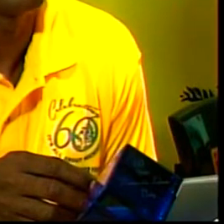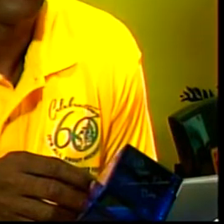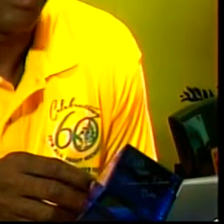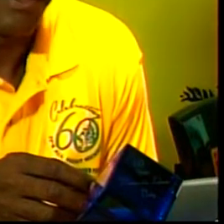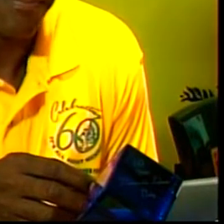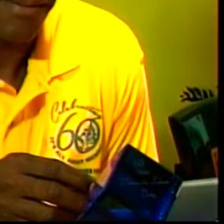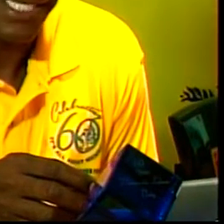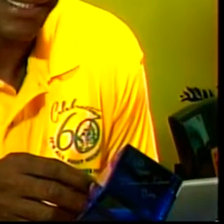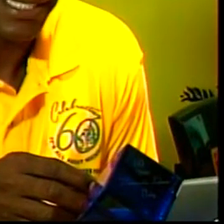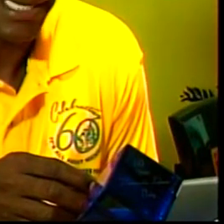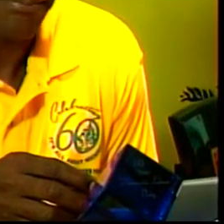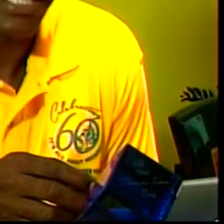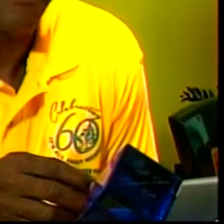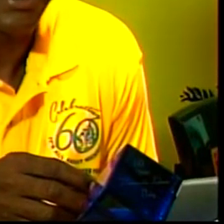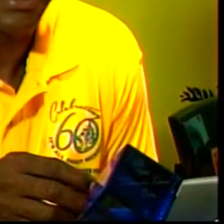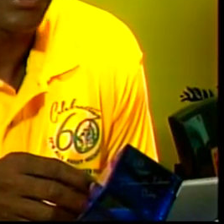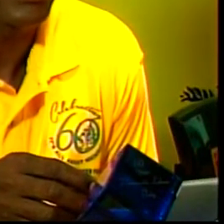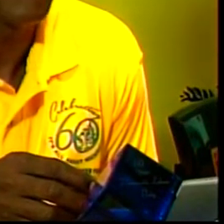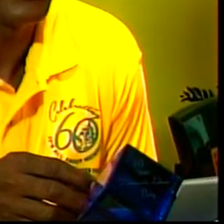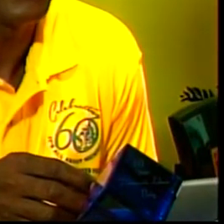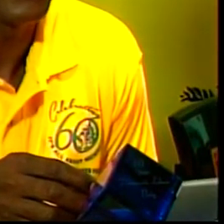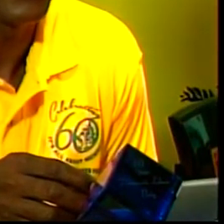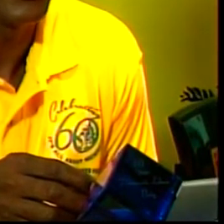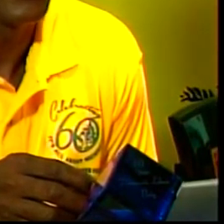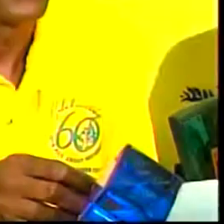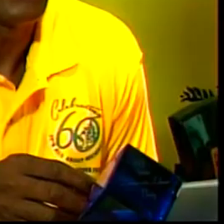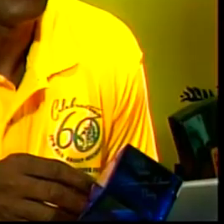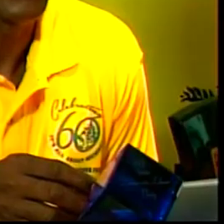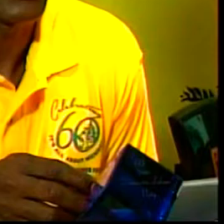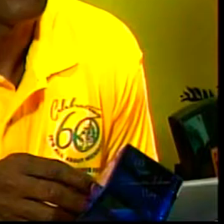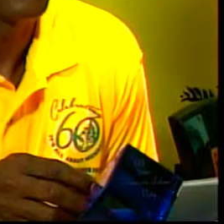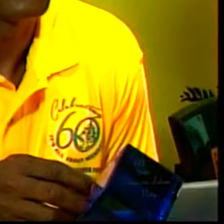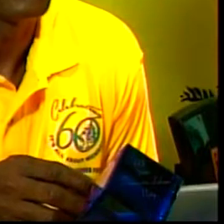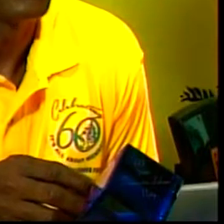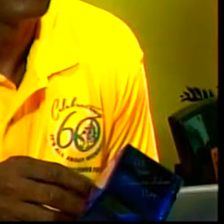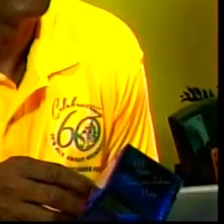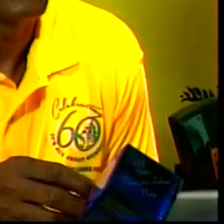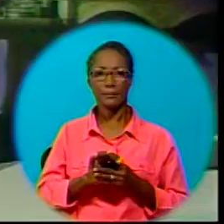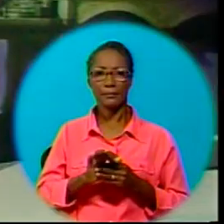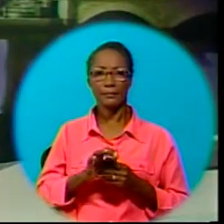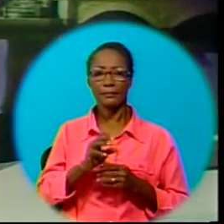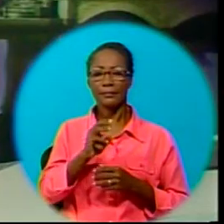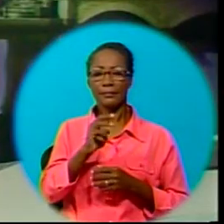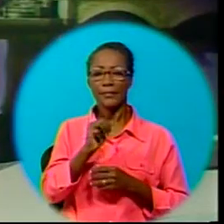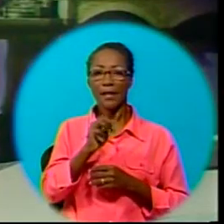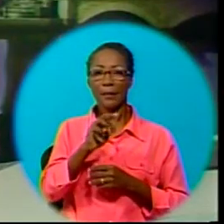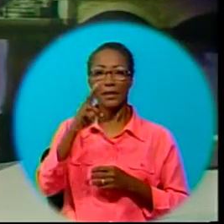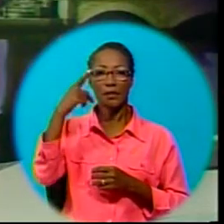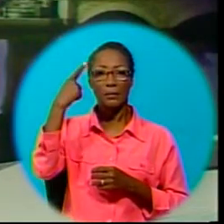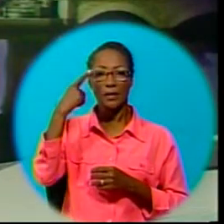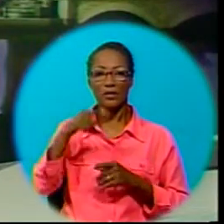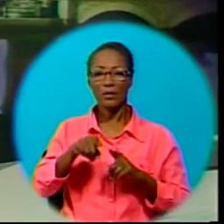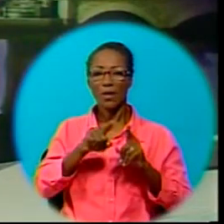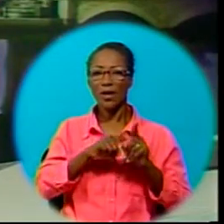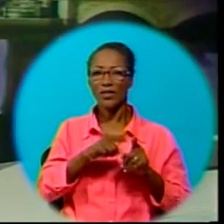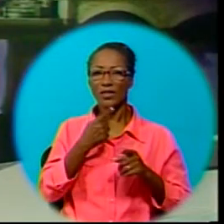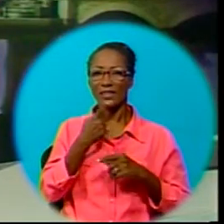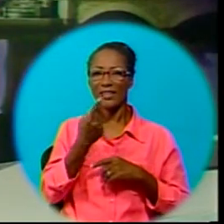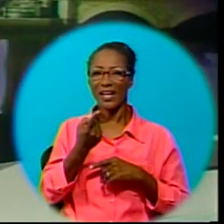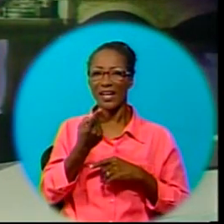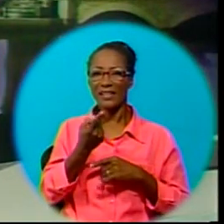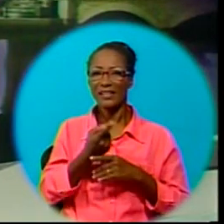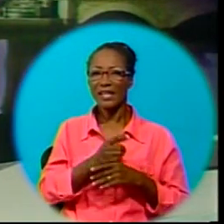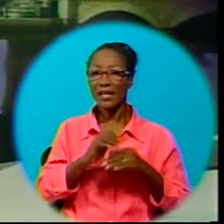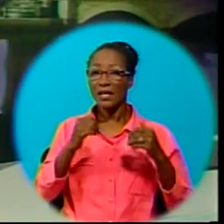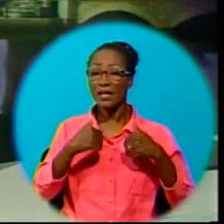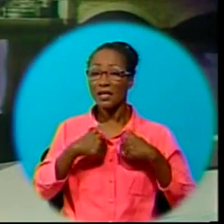partnership with the public and private companies in this country. Mr. Pilgrim also notes a growing trend